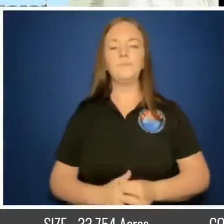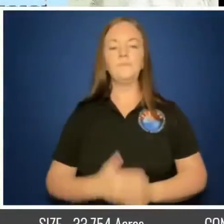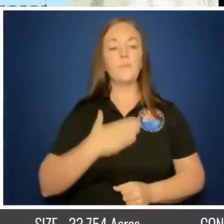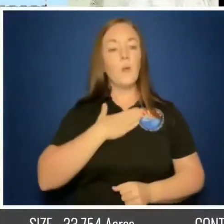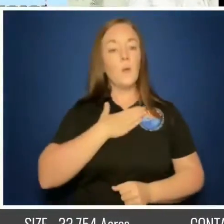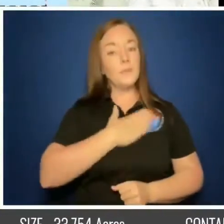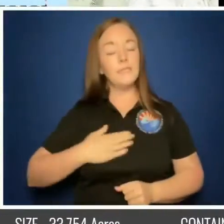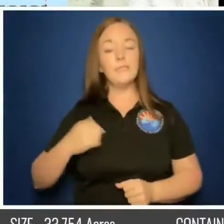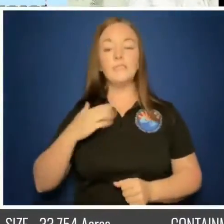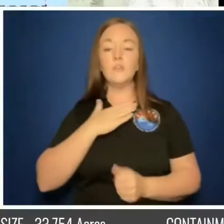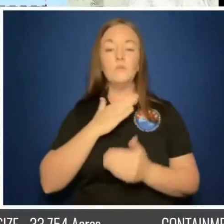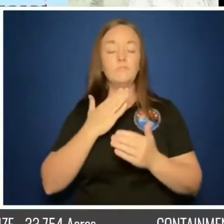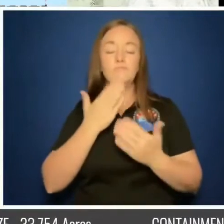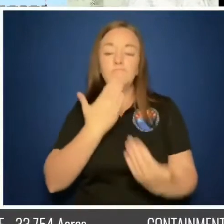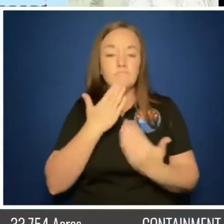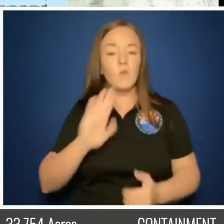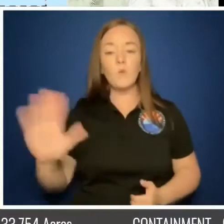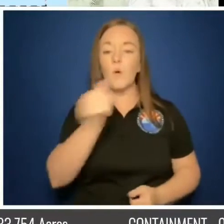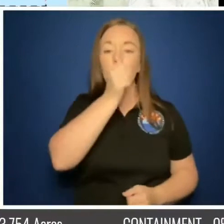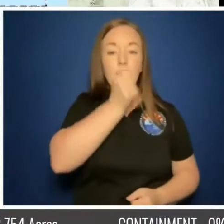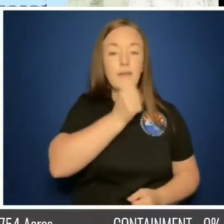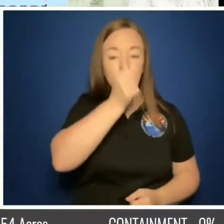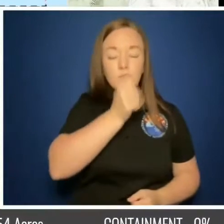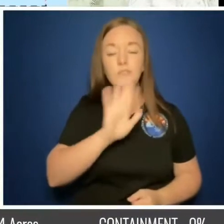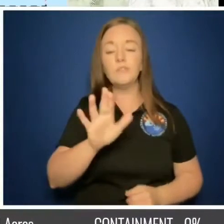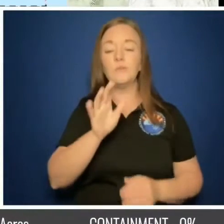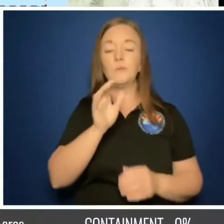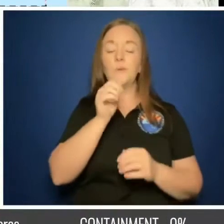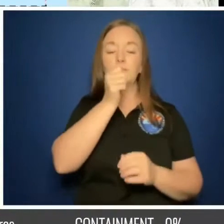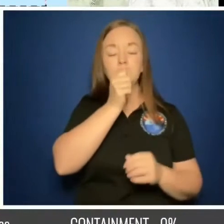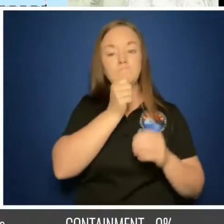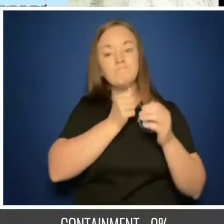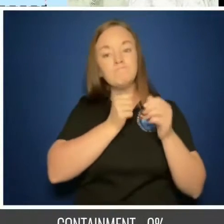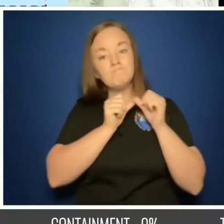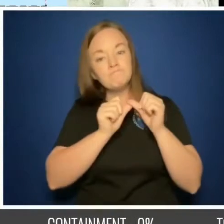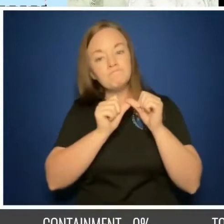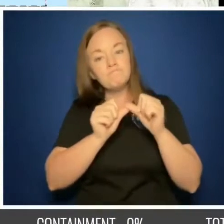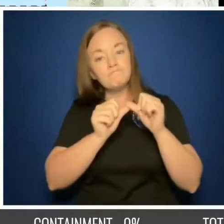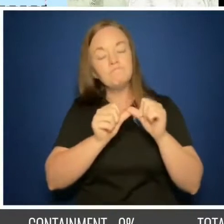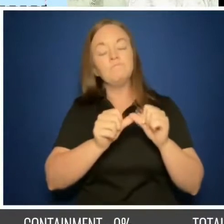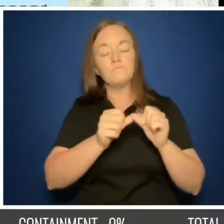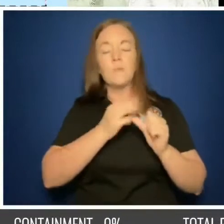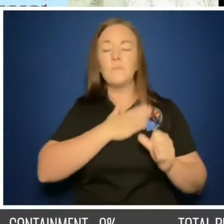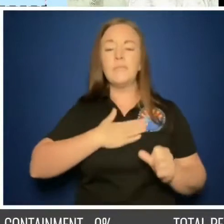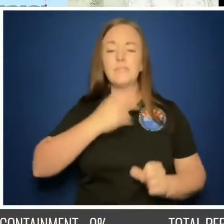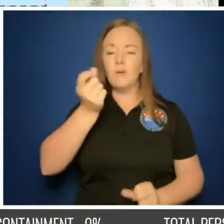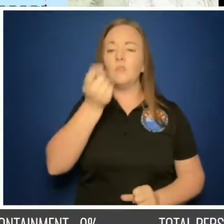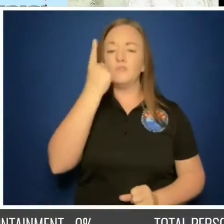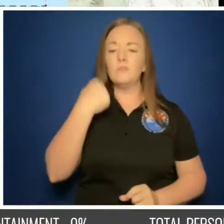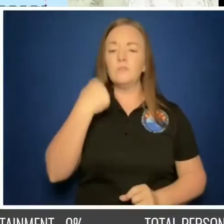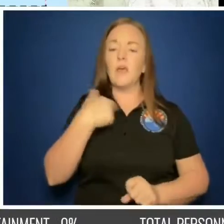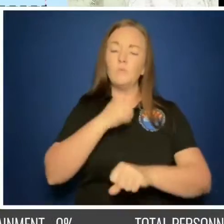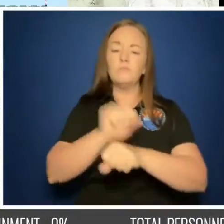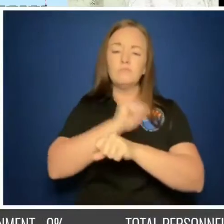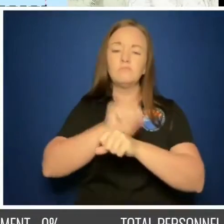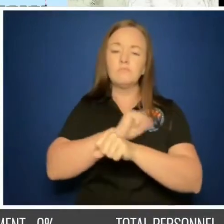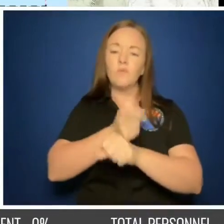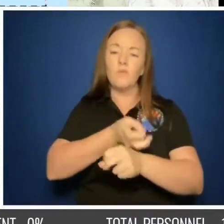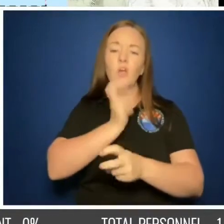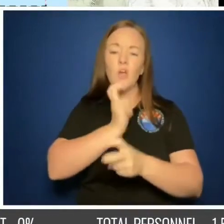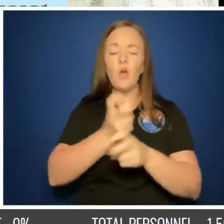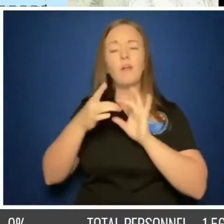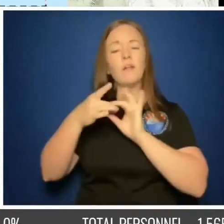your patience and endurance through this, and please know that we're working very diligently with